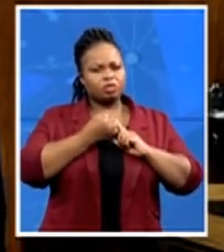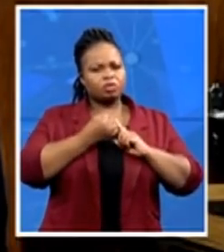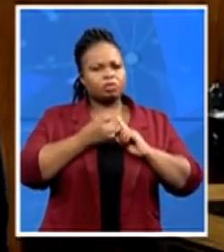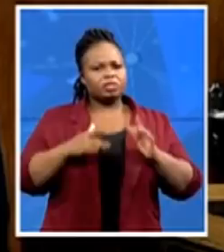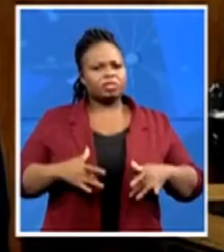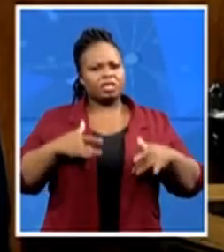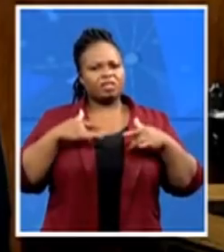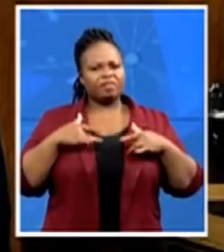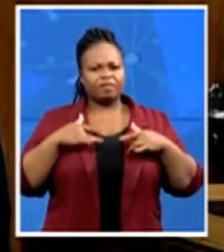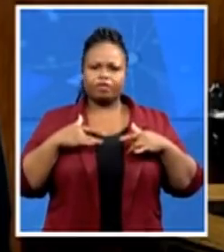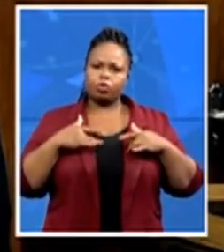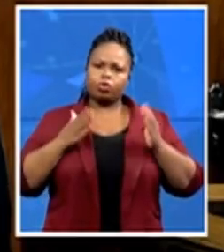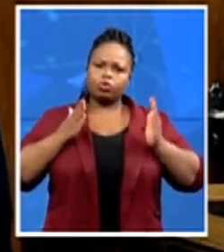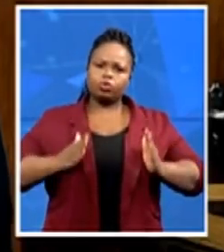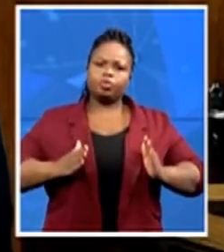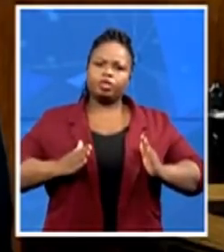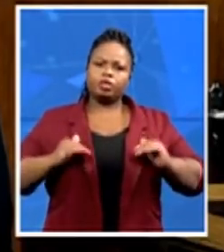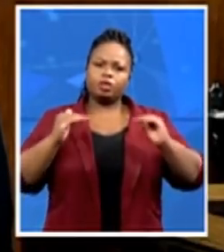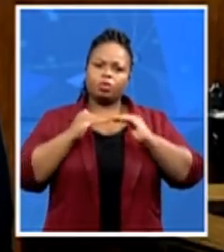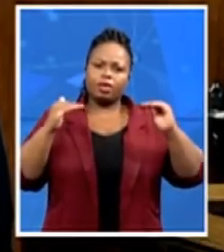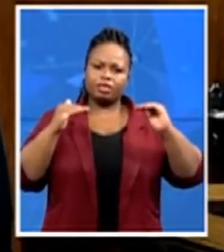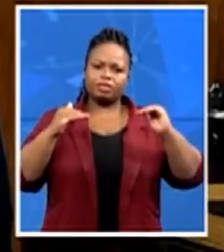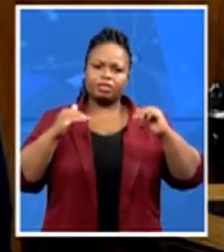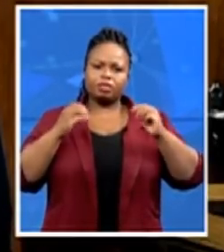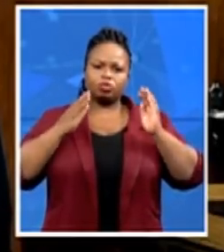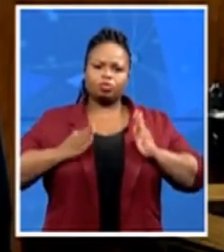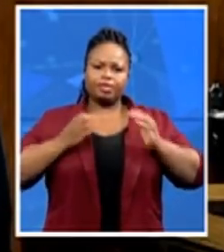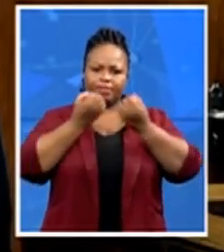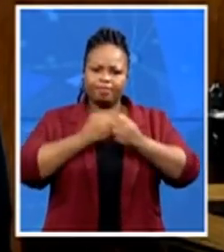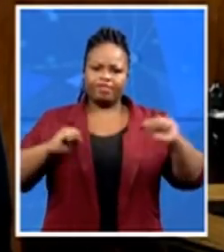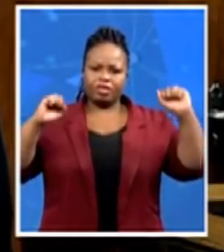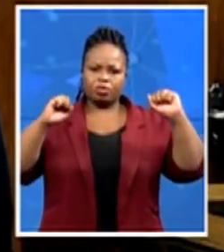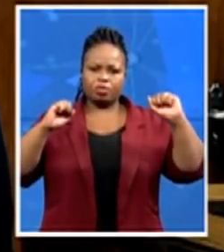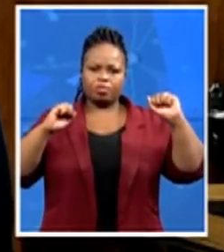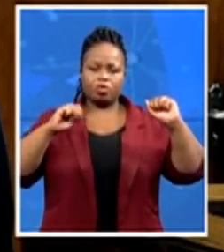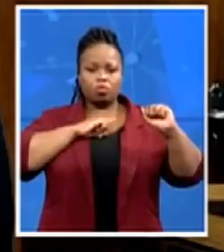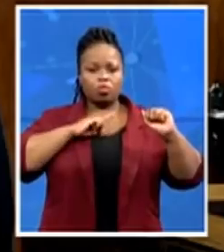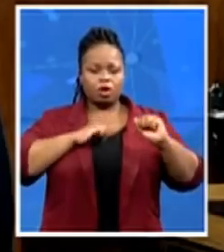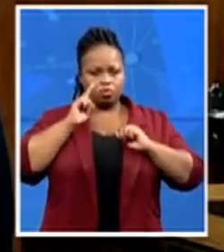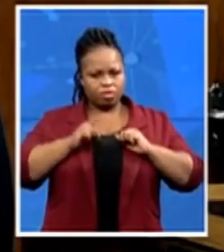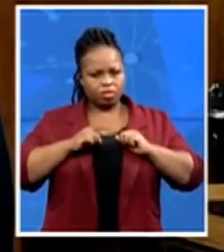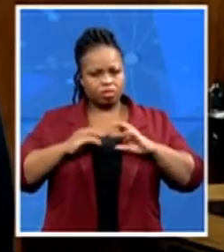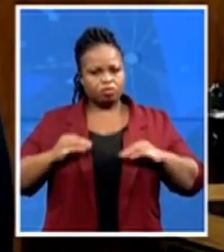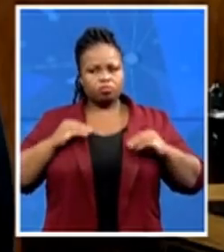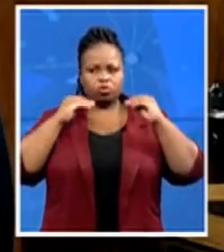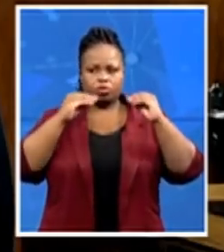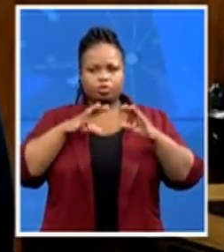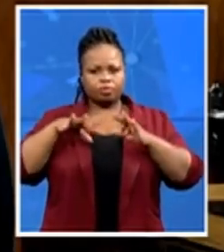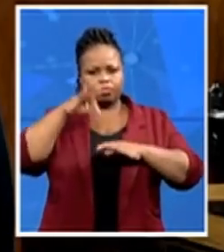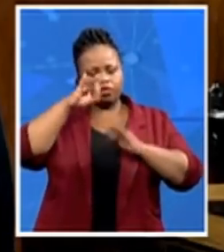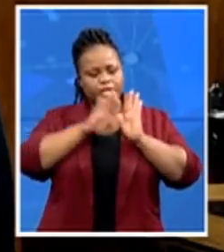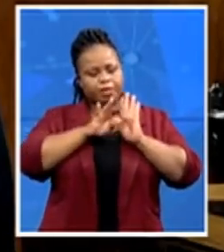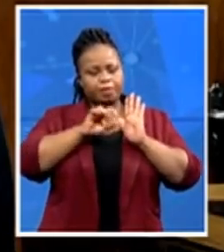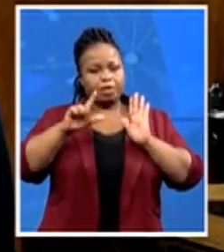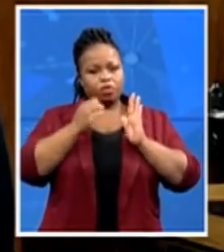And therefore it should be determined and promote the spirit, the purpose and the objects of the Bill of Rights in subsection 32(9) of the